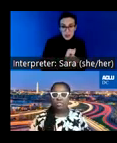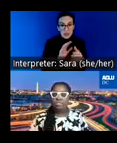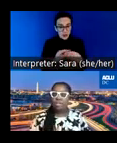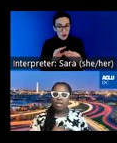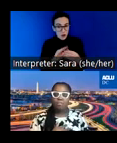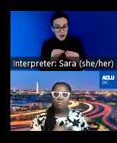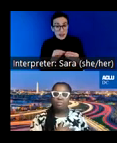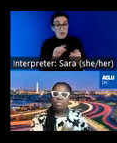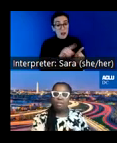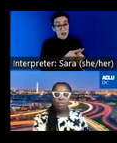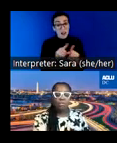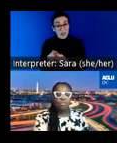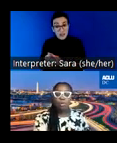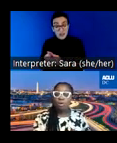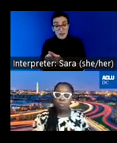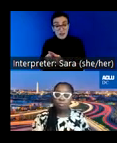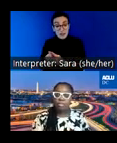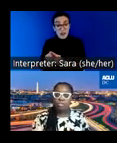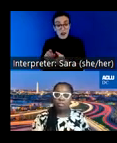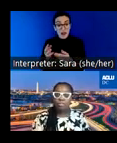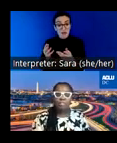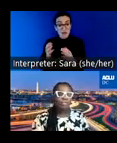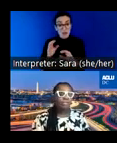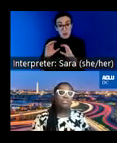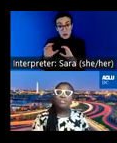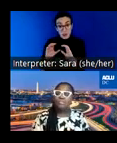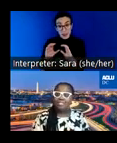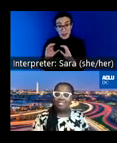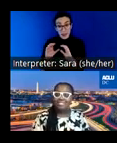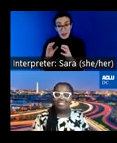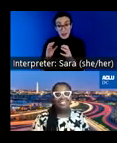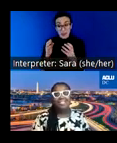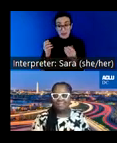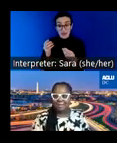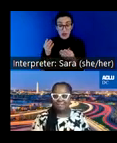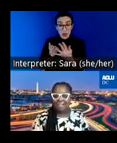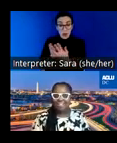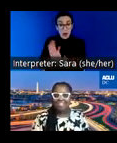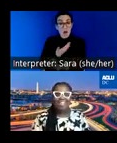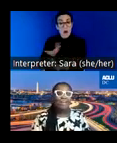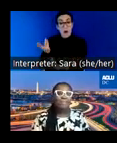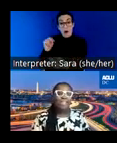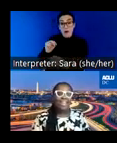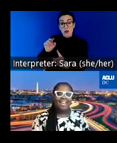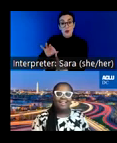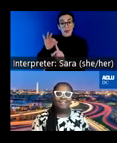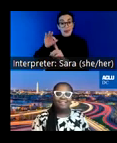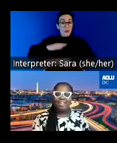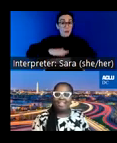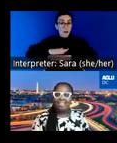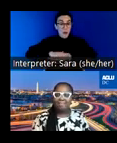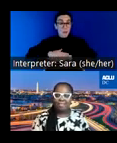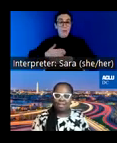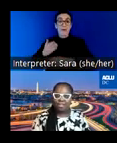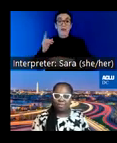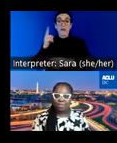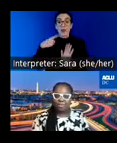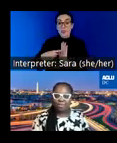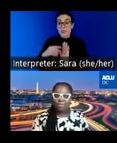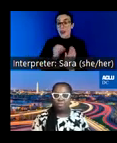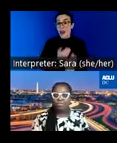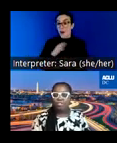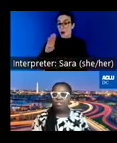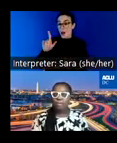communication through our own unique platforms. For instance, through our blog. We have a blog